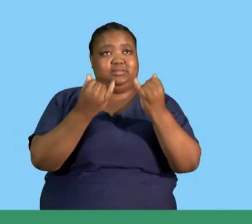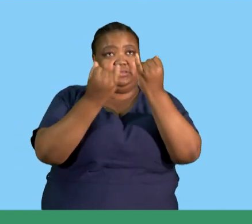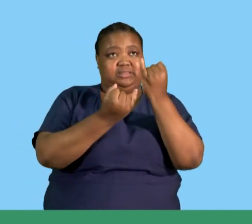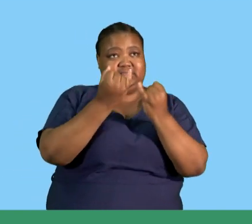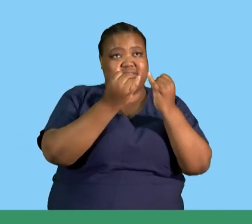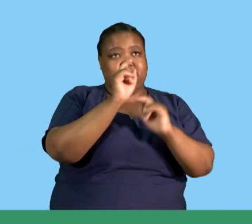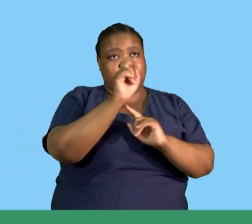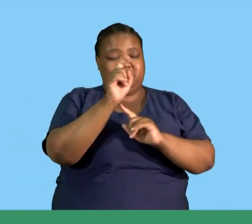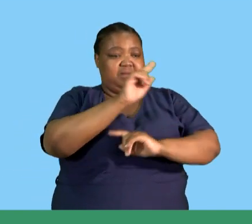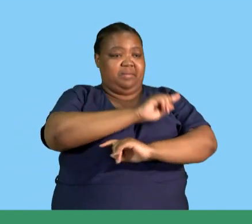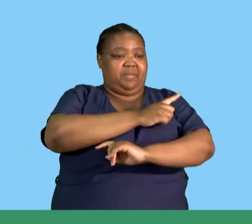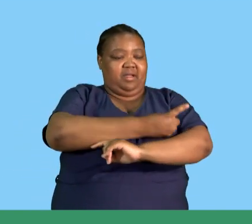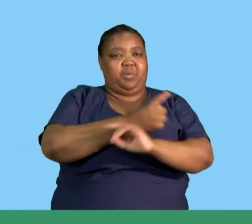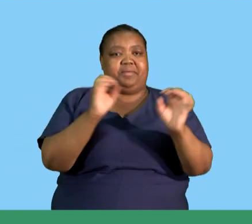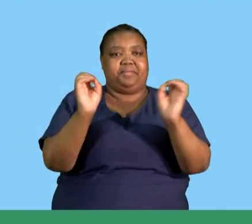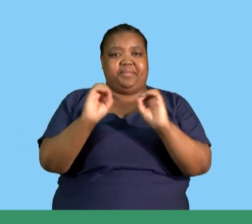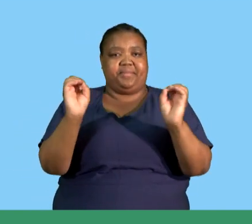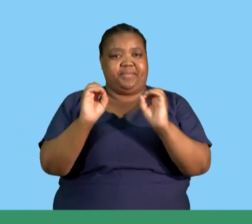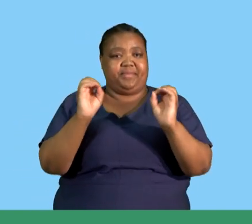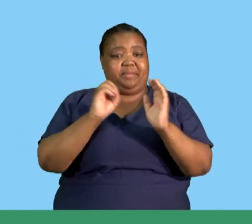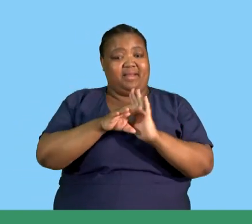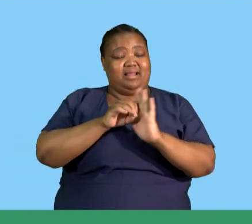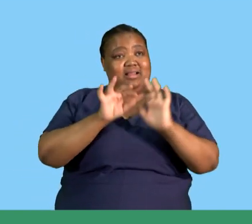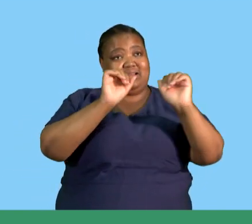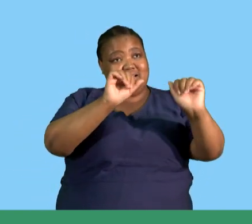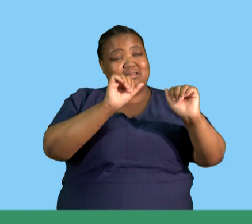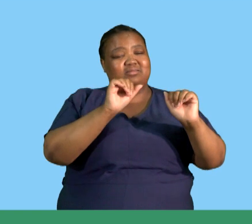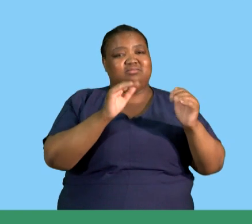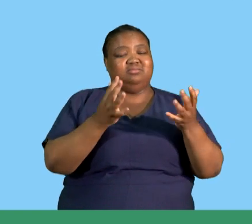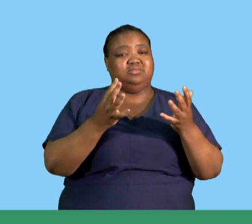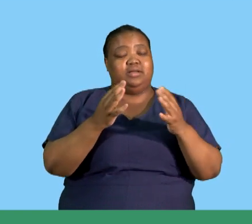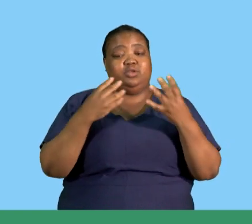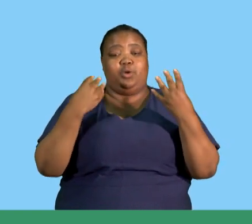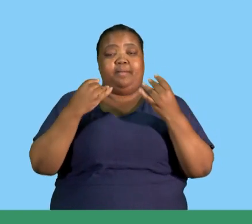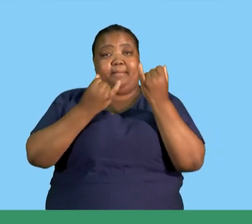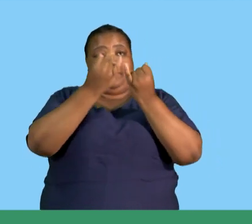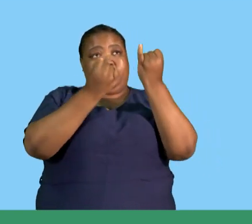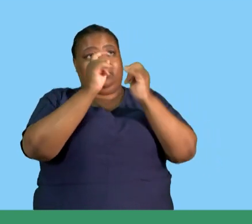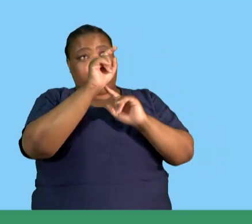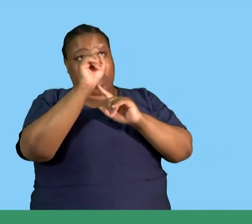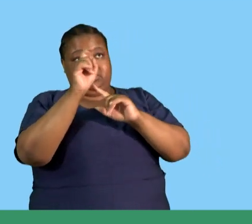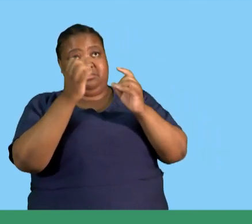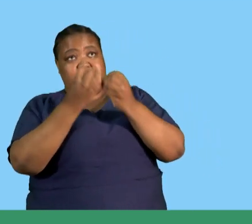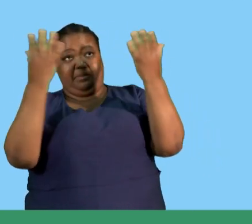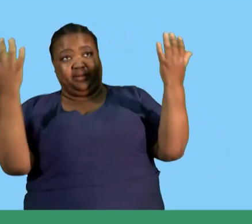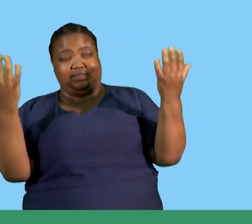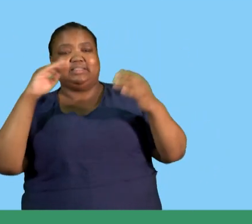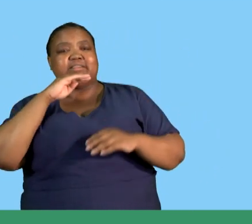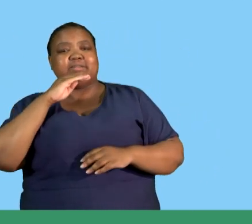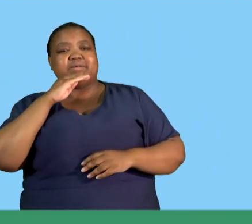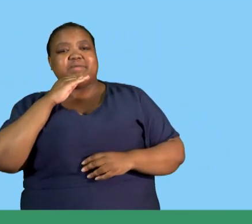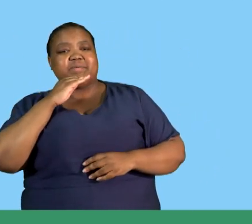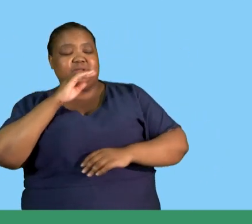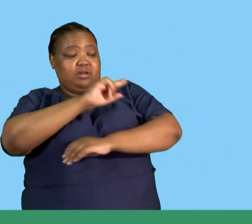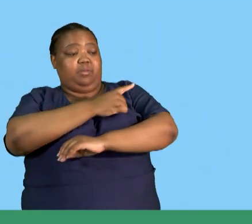with many competitors in the same market has very little power in their market. So if there are many competitors,